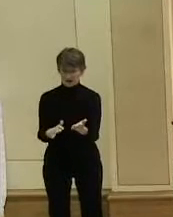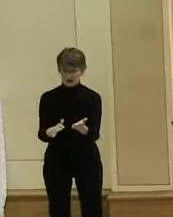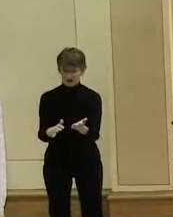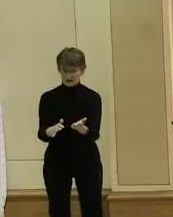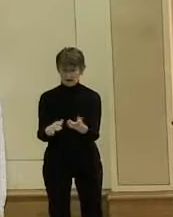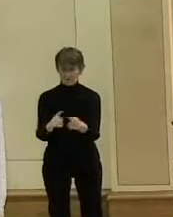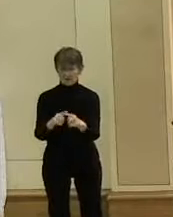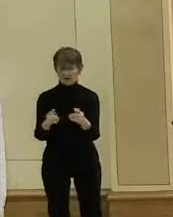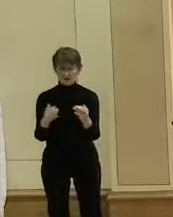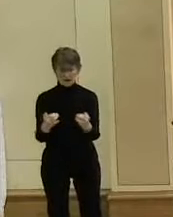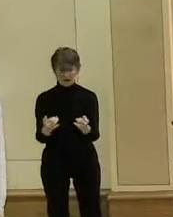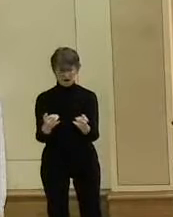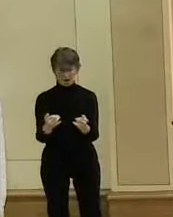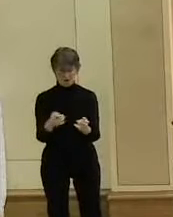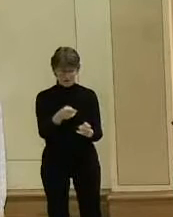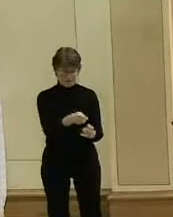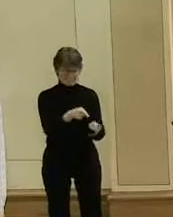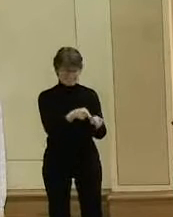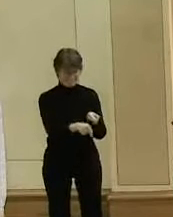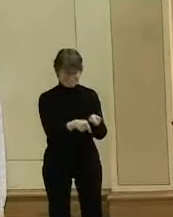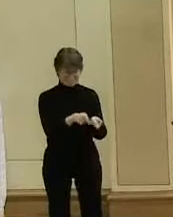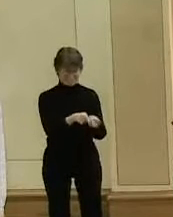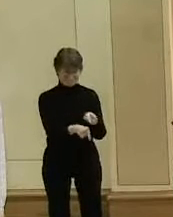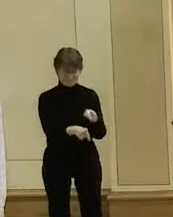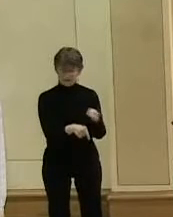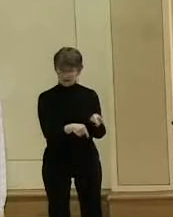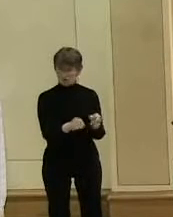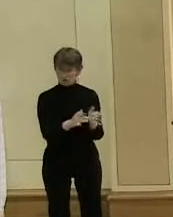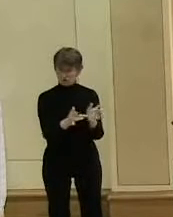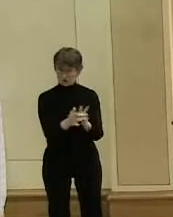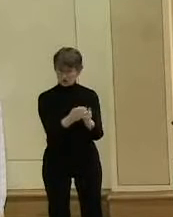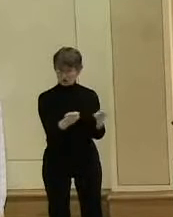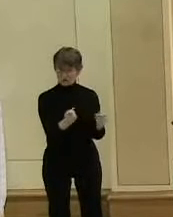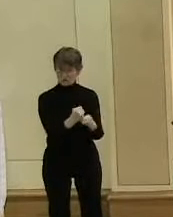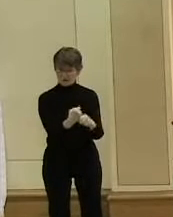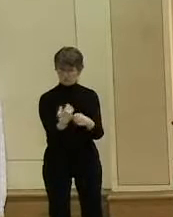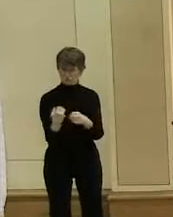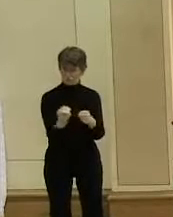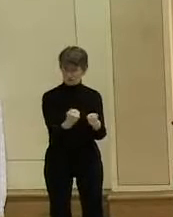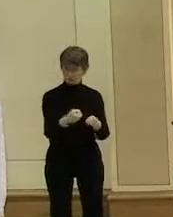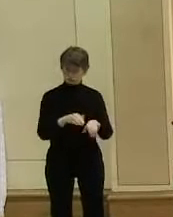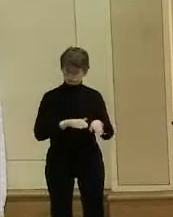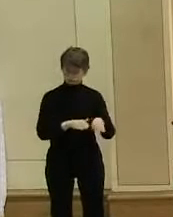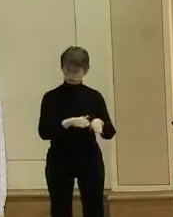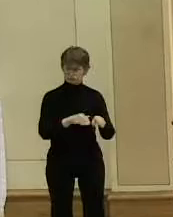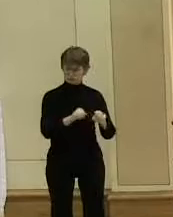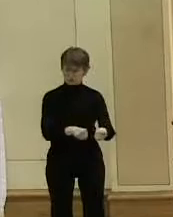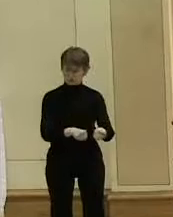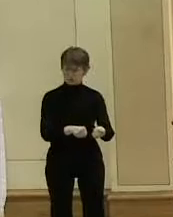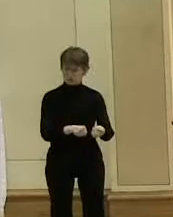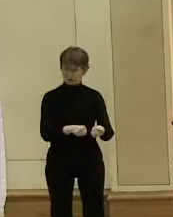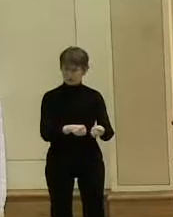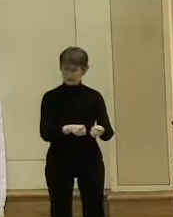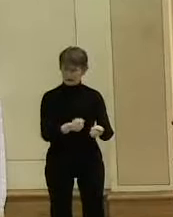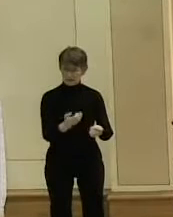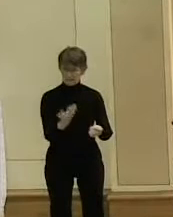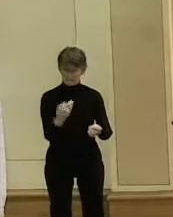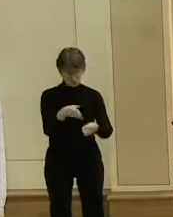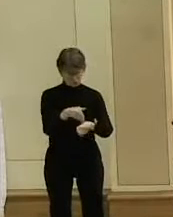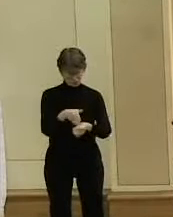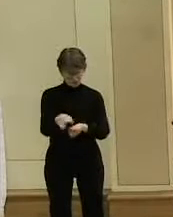healed. He is the stone rejected by you, the builders, which has become the